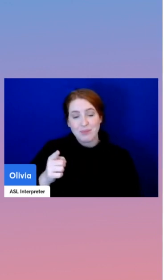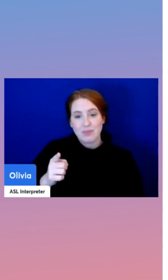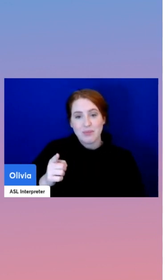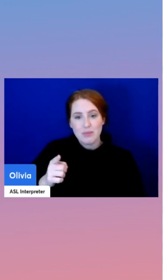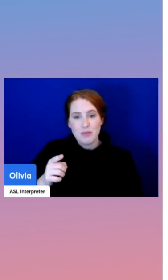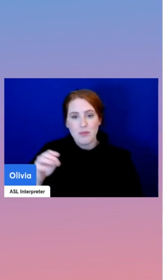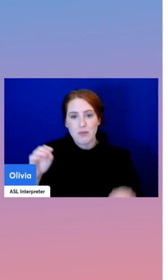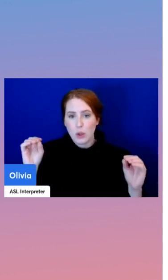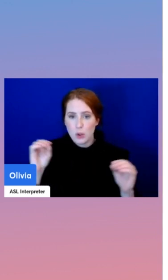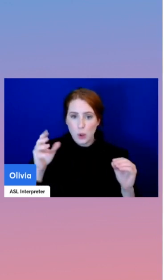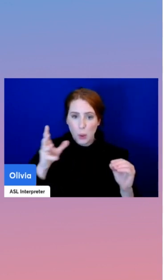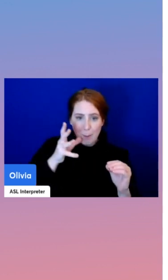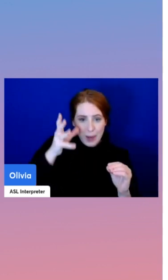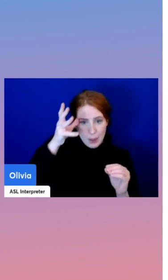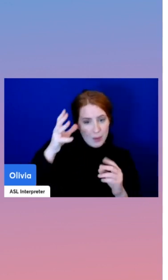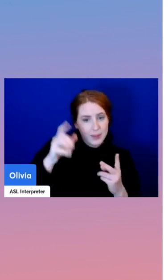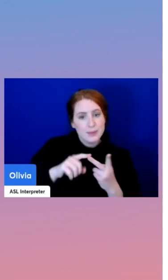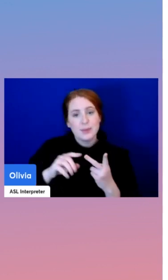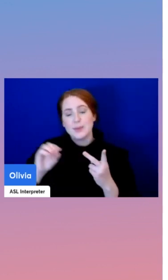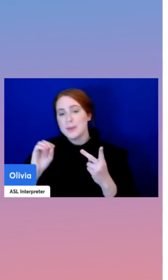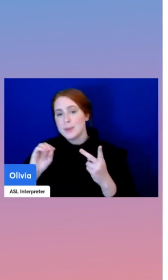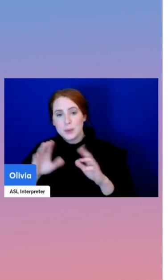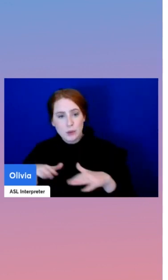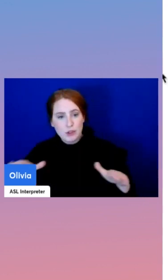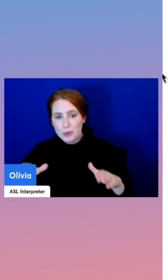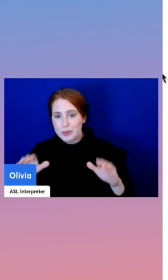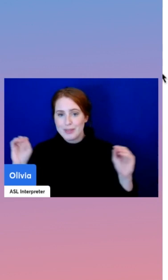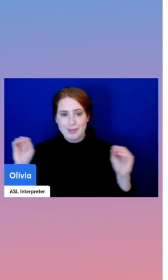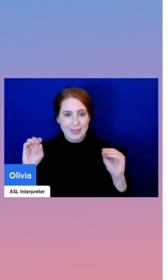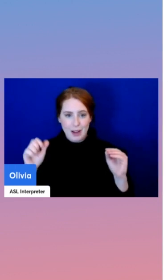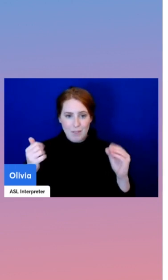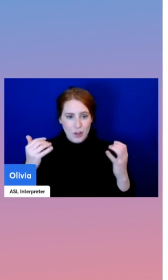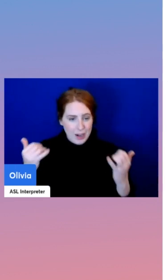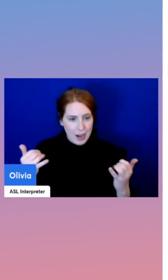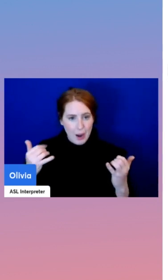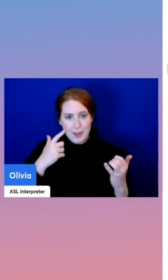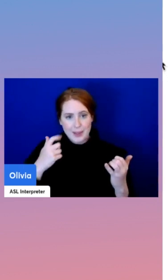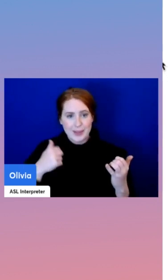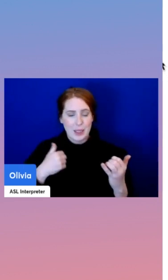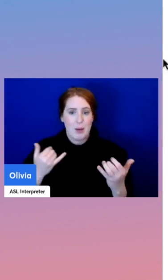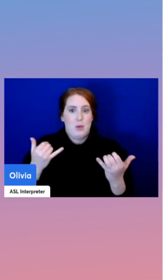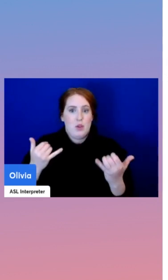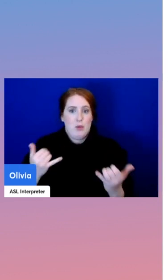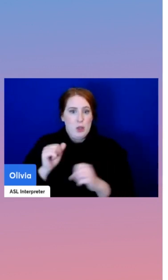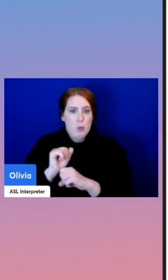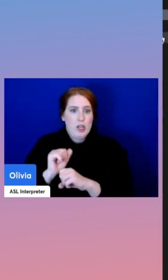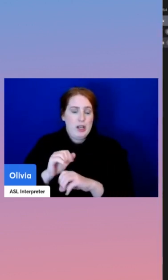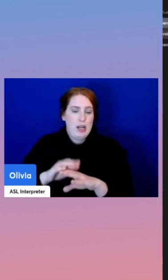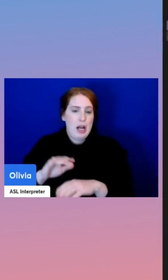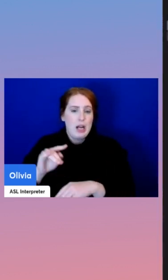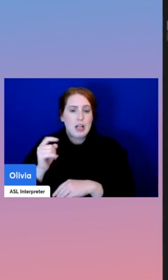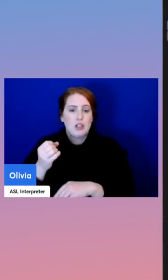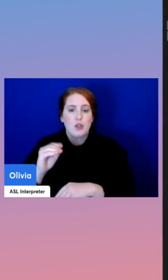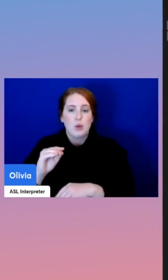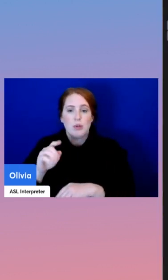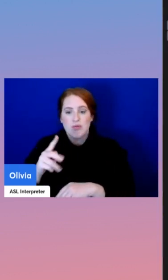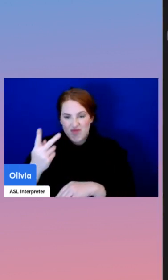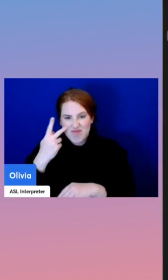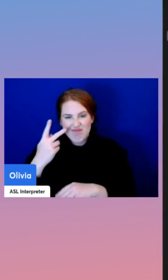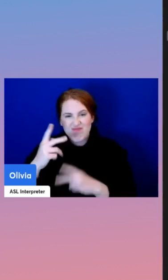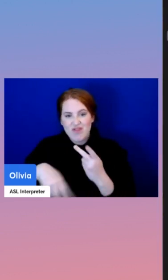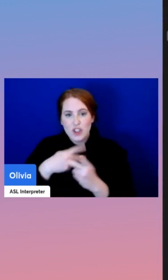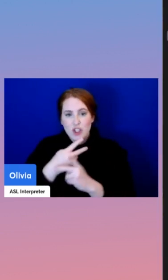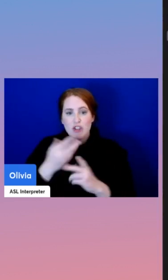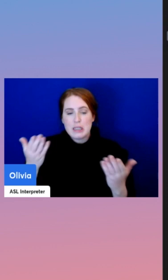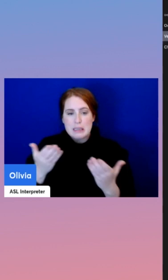no children, and there is no version for now because we are currently building it. And if you see the versions here,